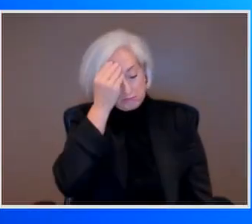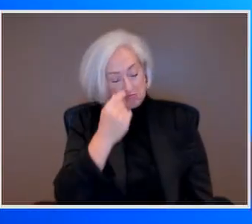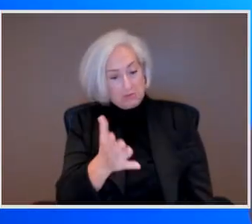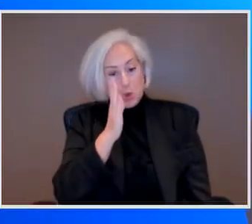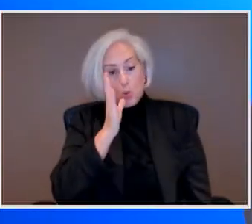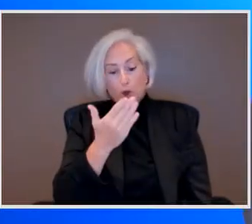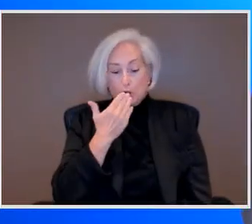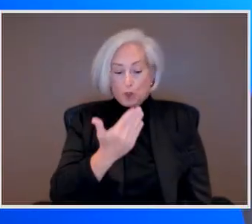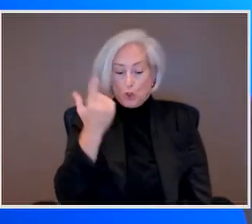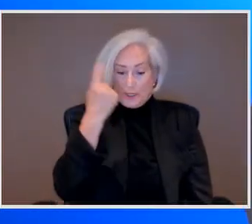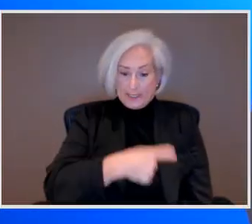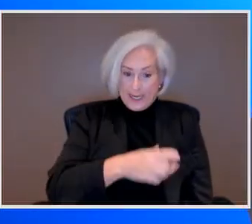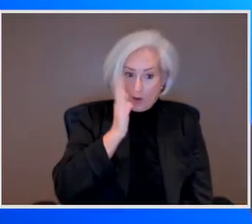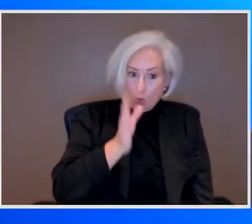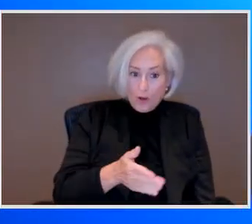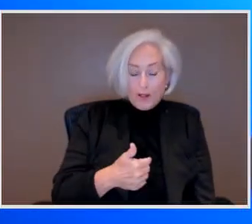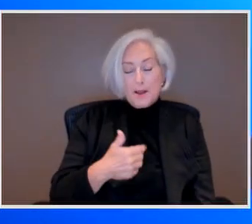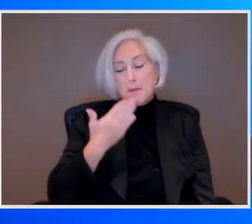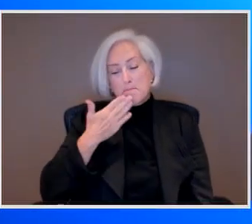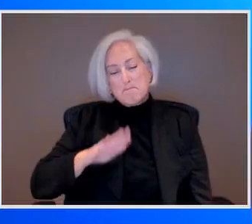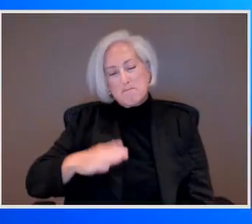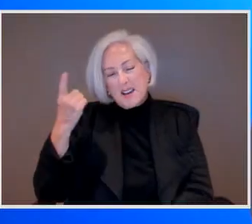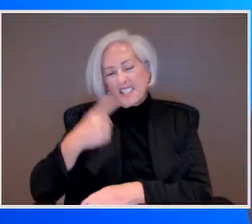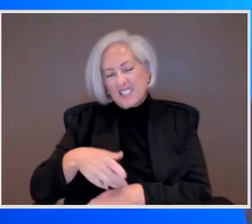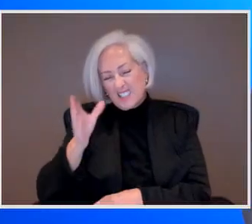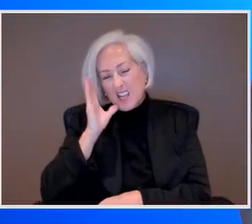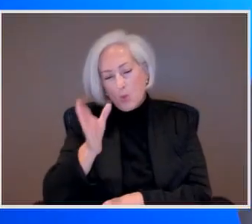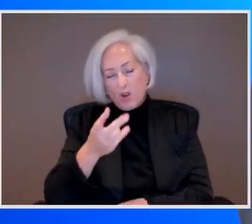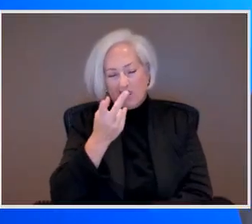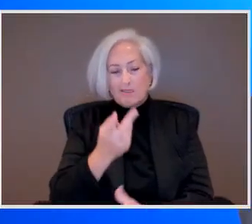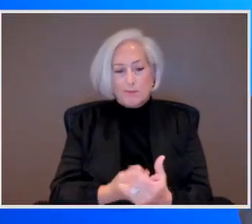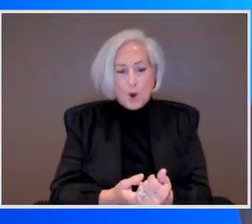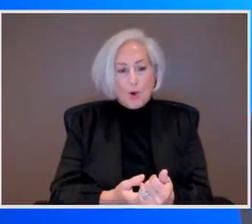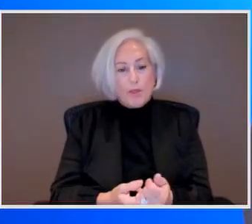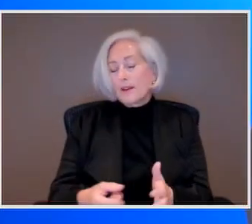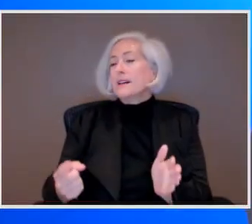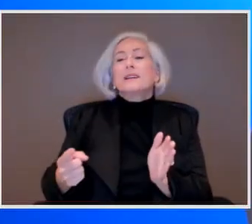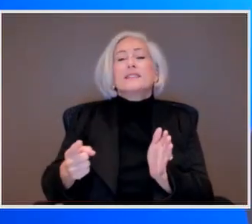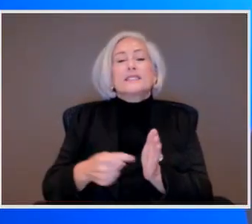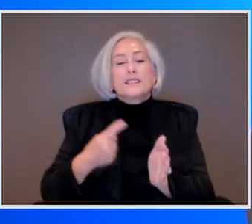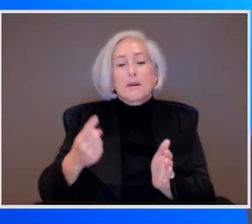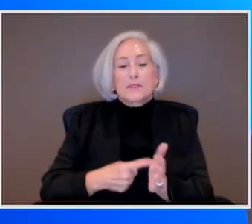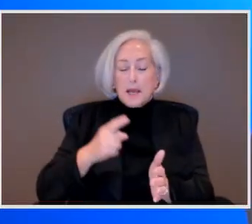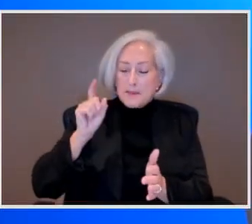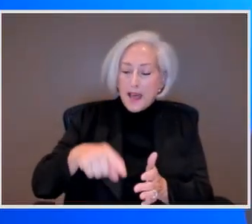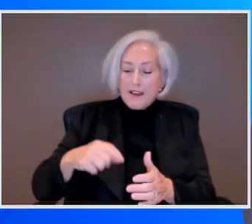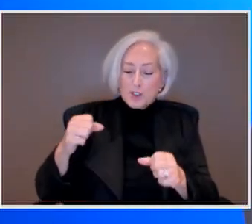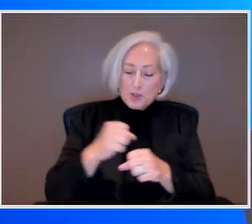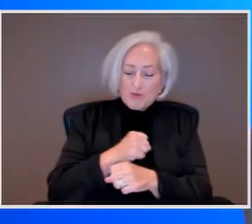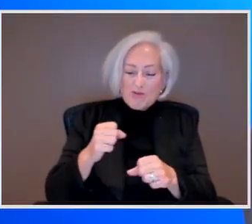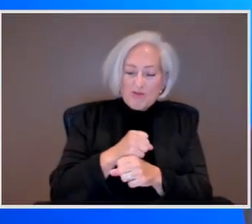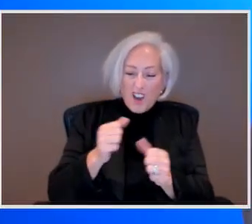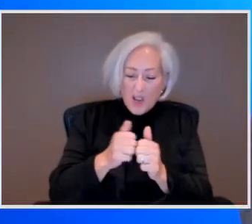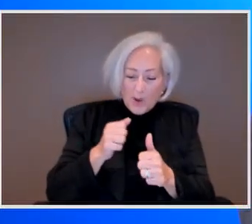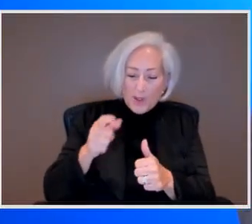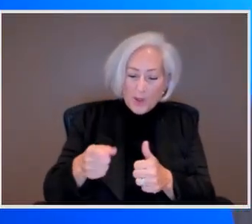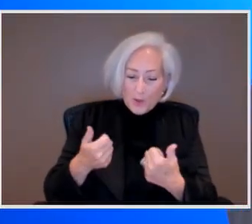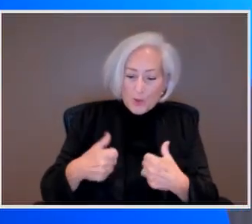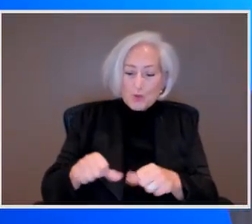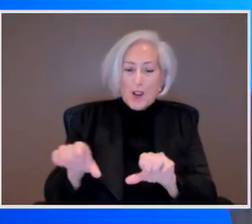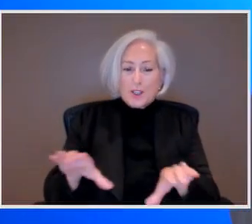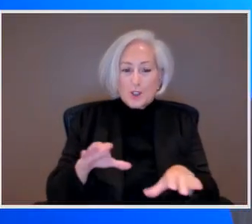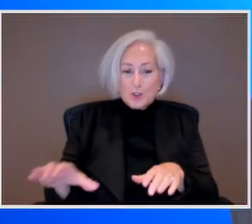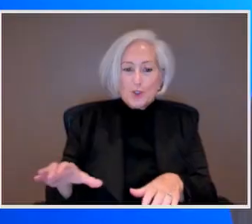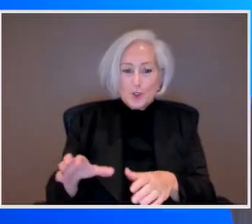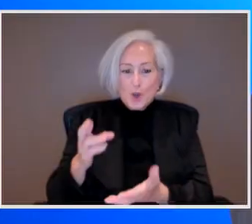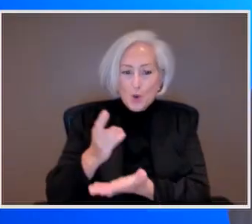And I said, there'll be bad days when it won't be worth fighting you for to try to do rehab, and there'll be bad days when I make you fight through